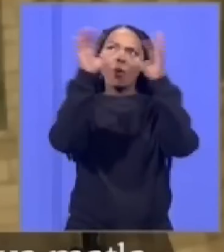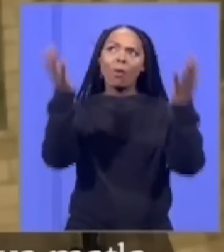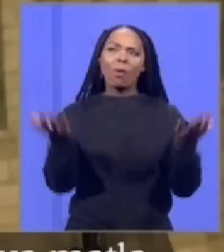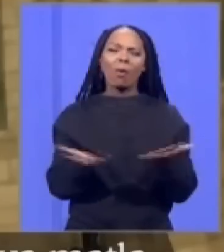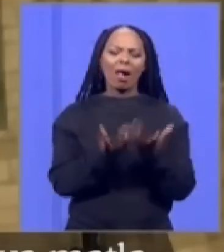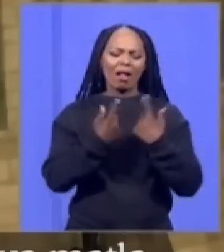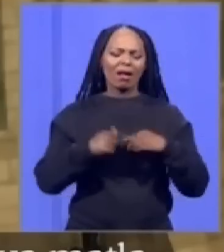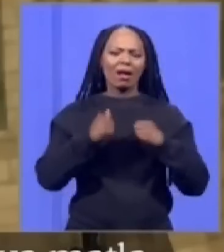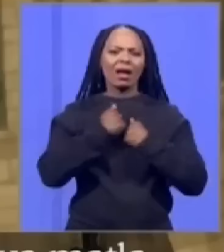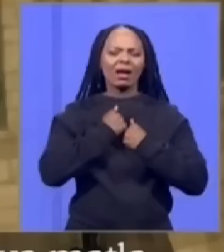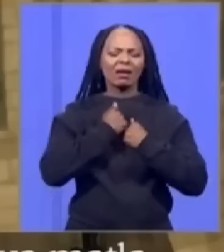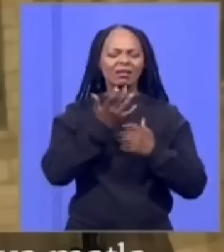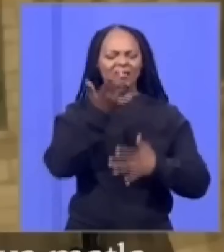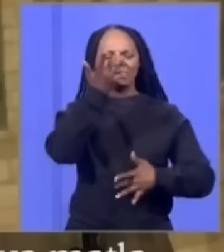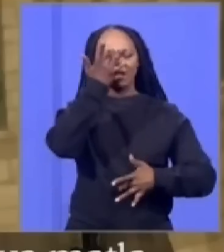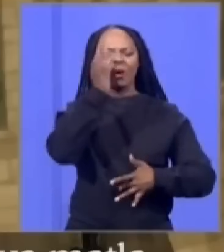war.